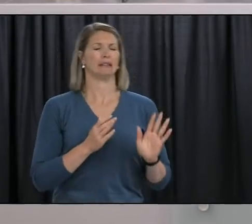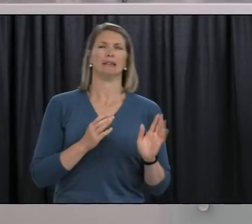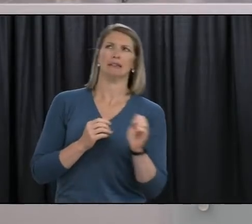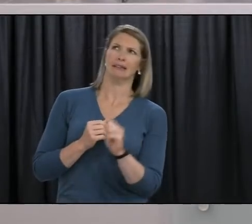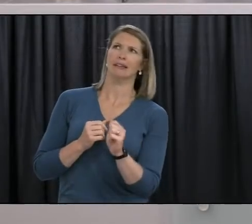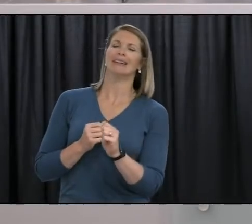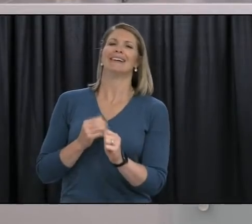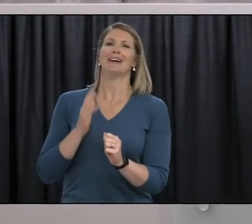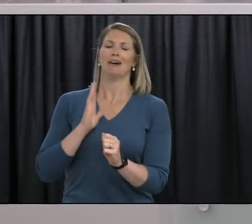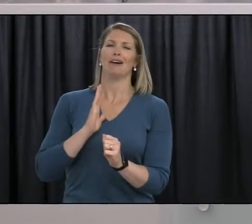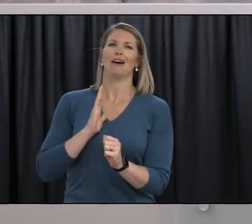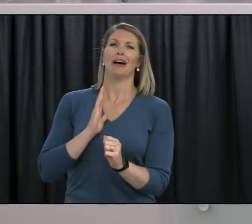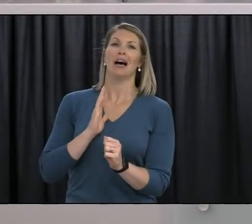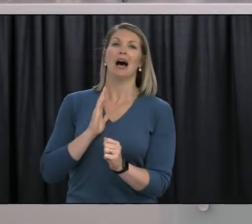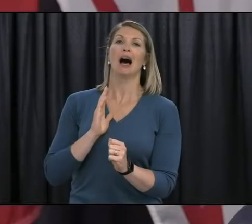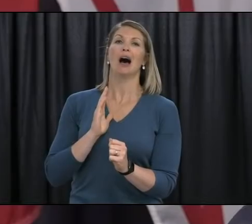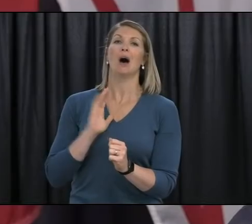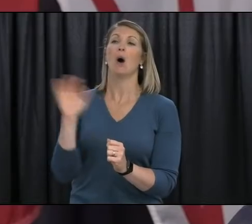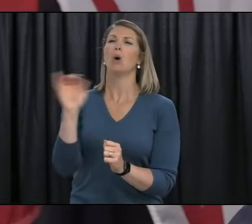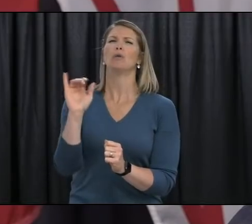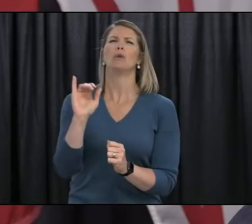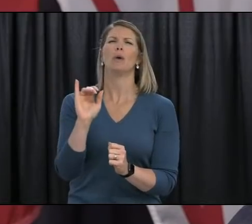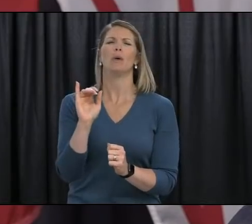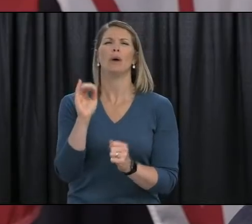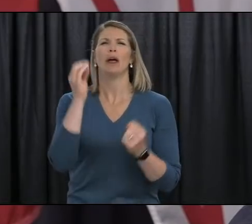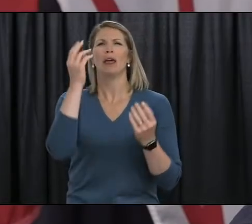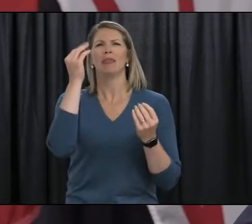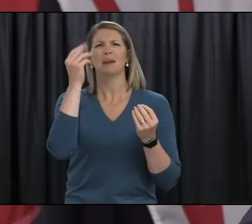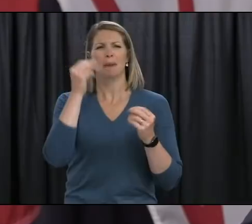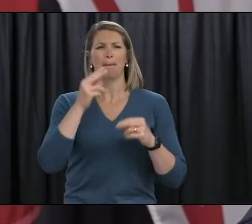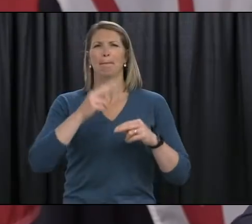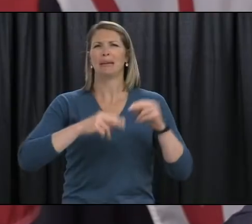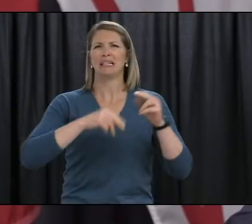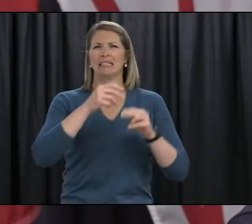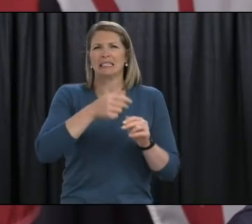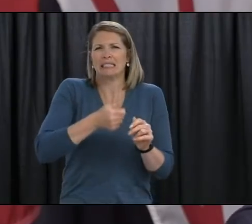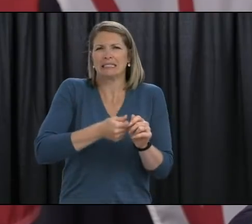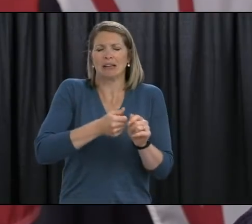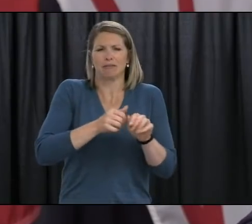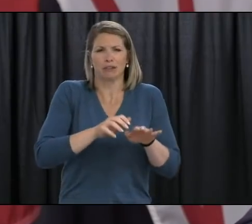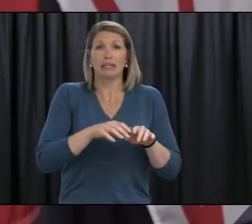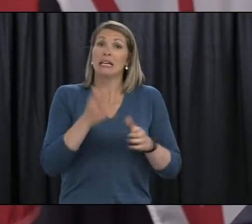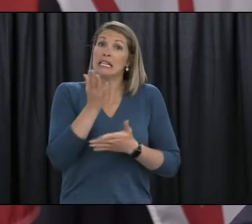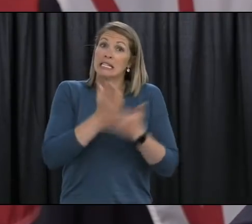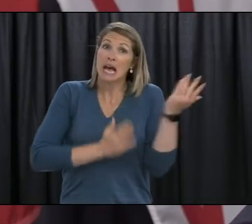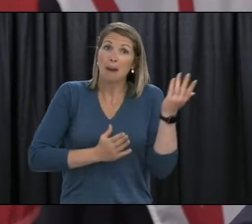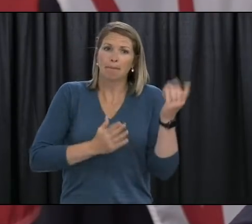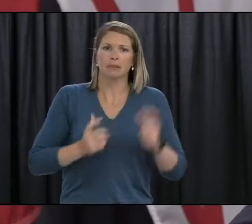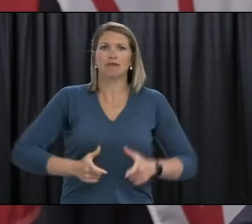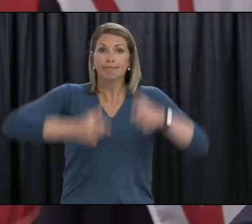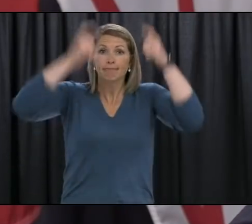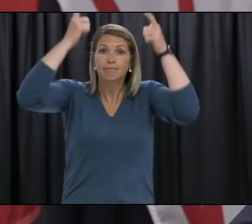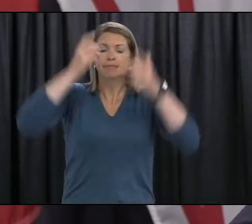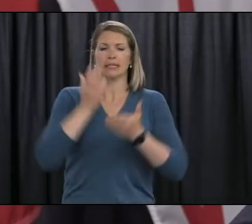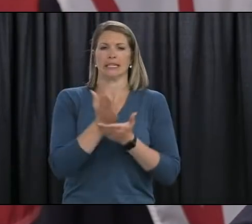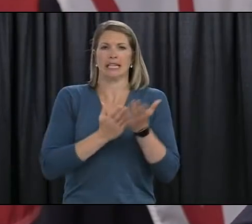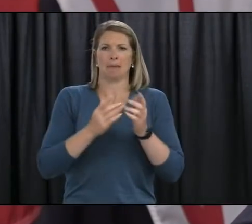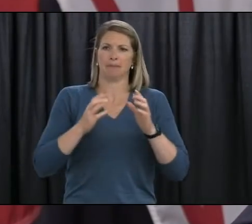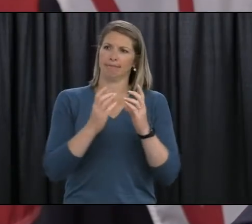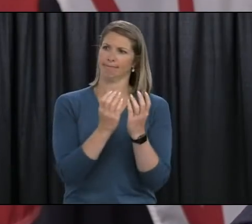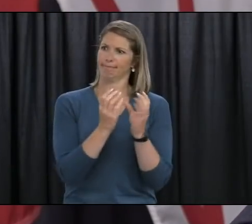many people, when you look at a floor plan, and they're not, they're quite different, even in long-term care homes and personal care